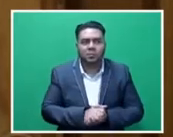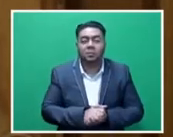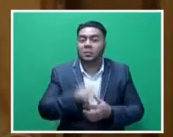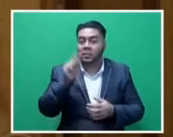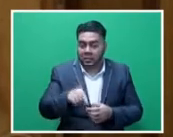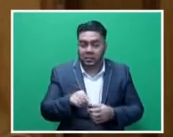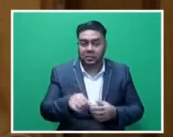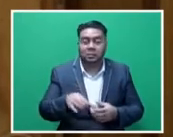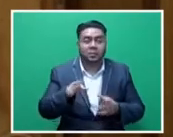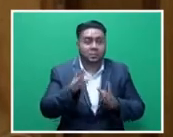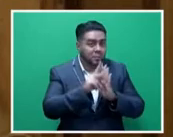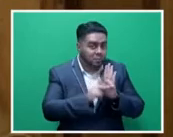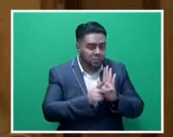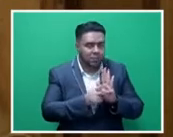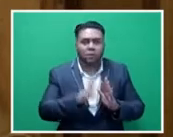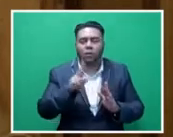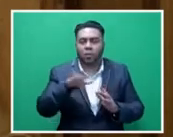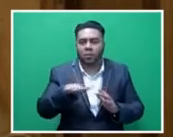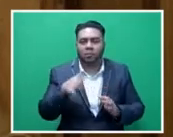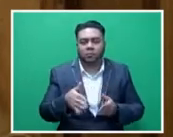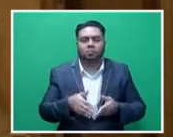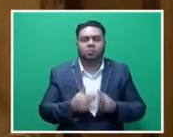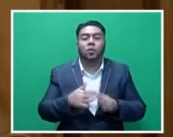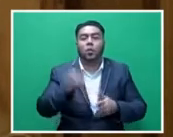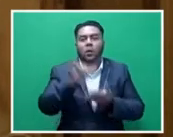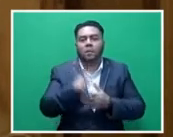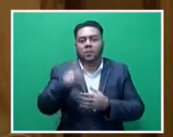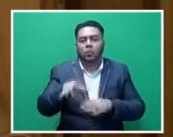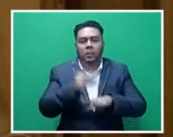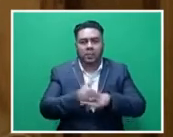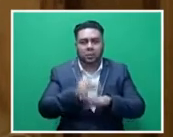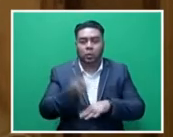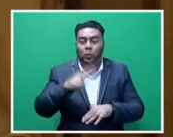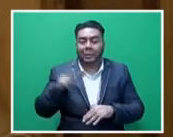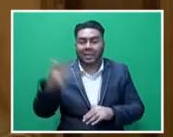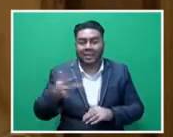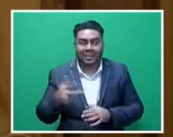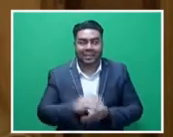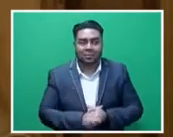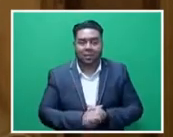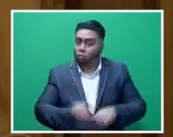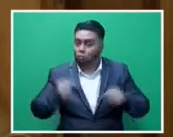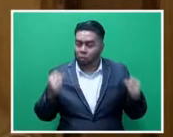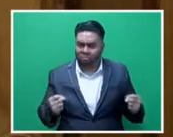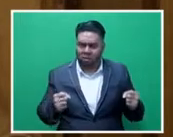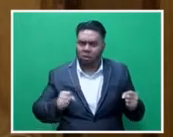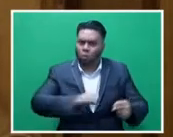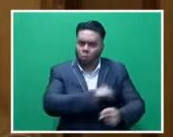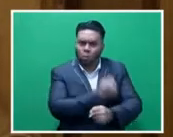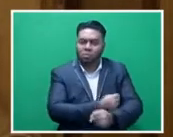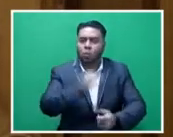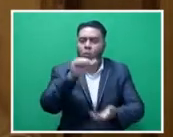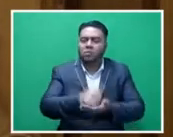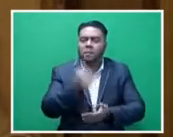These principles are further amplified on the Rights of Persons with Disability Act 2018. In strengthening the recognition on the rights of